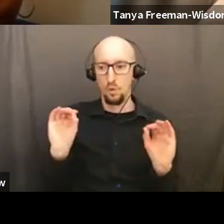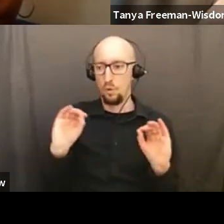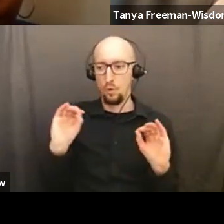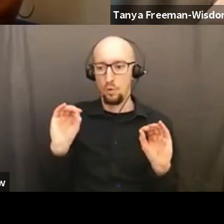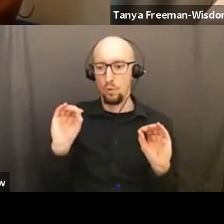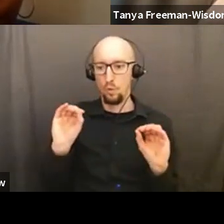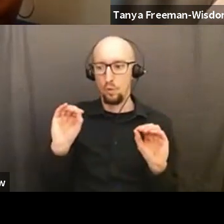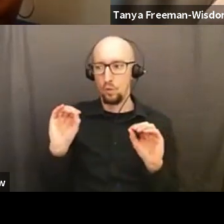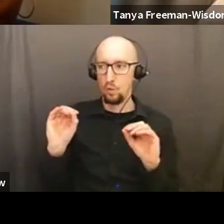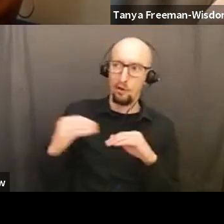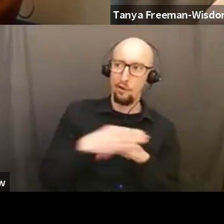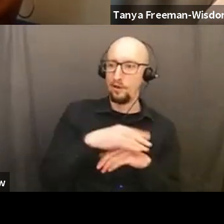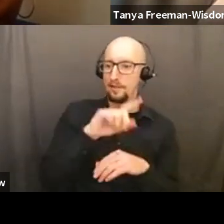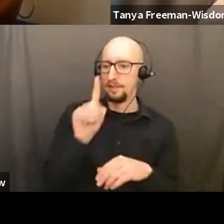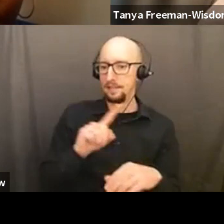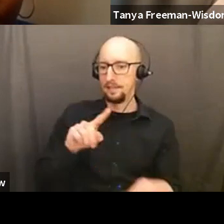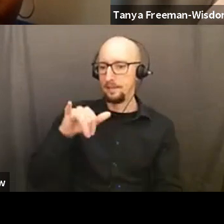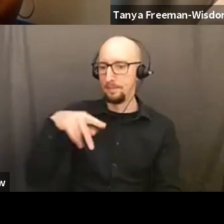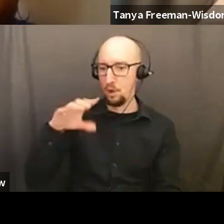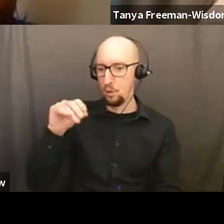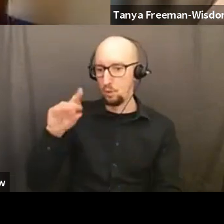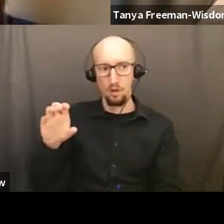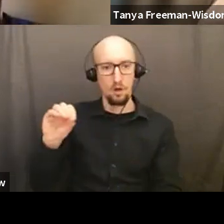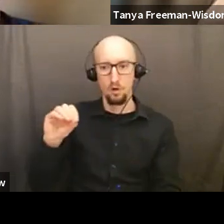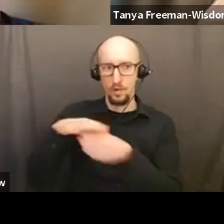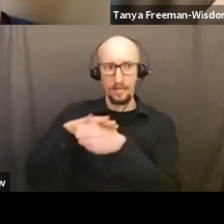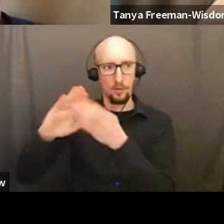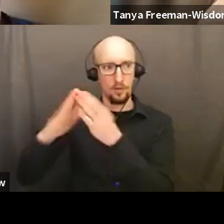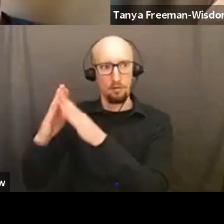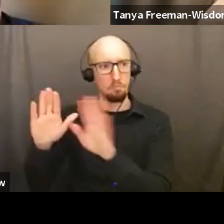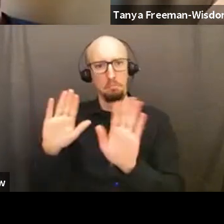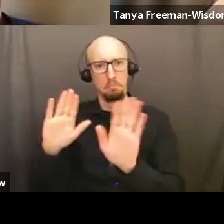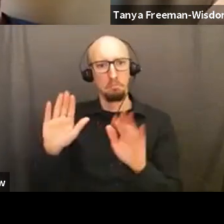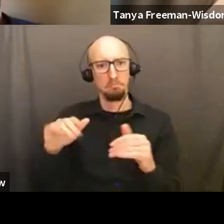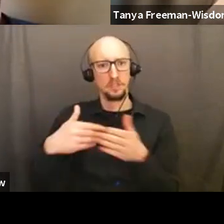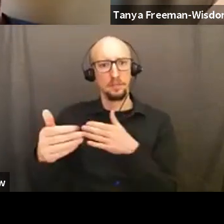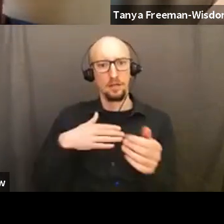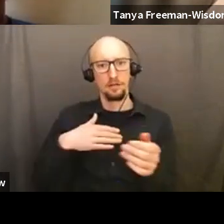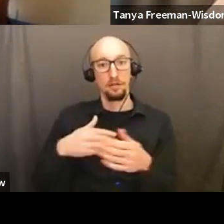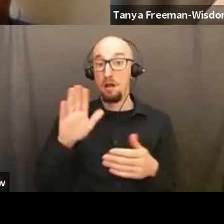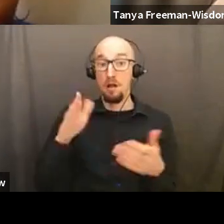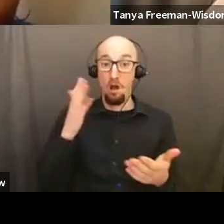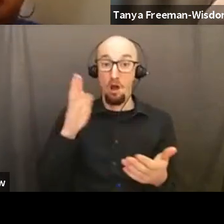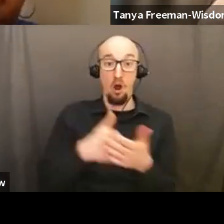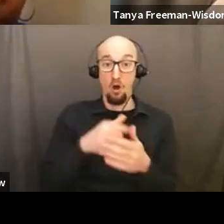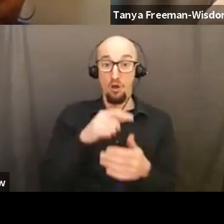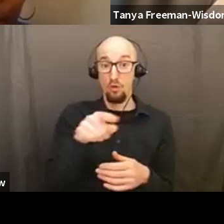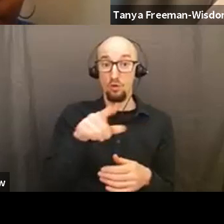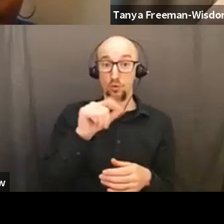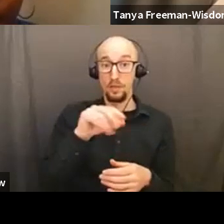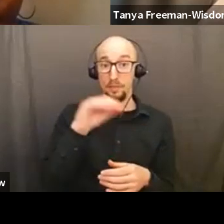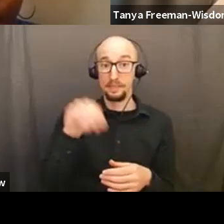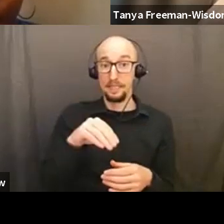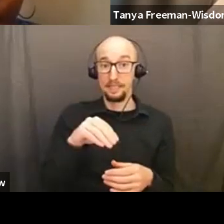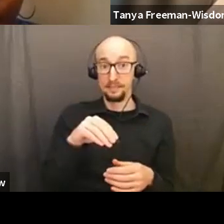zip code factor, no neighborhood factor. All 20% of those seats could be allocated or offered